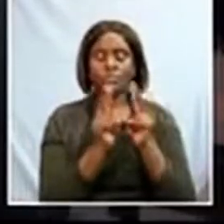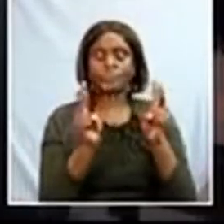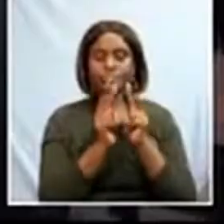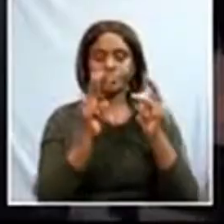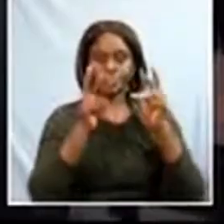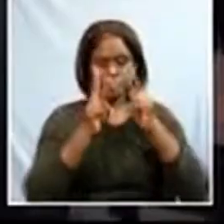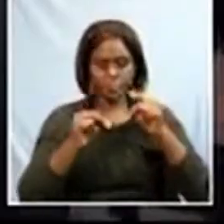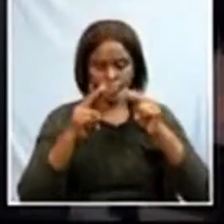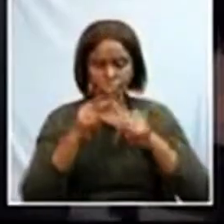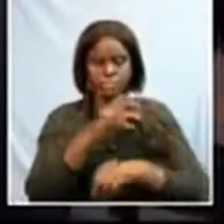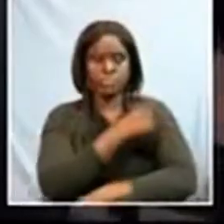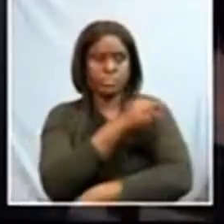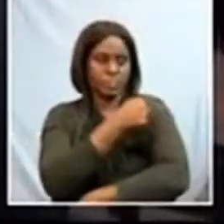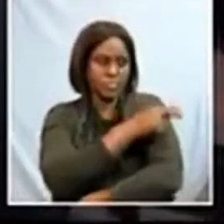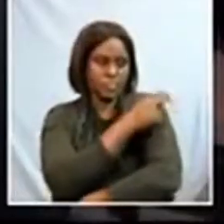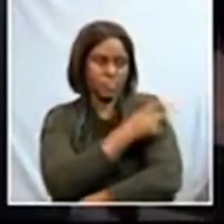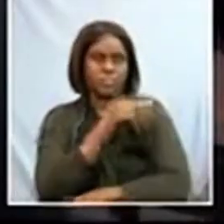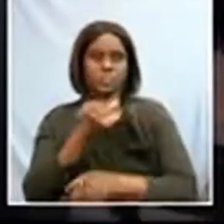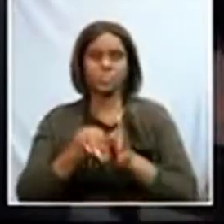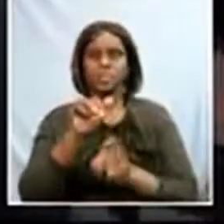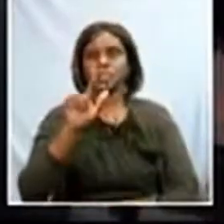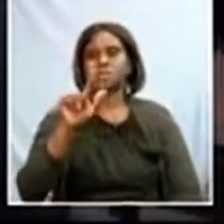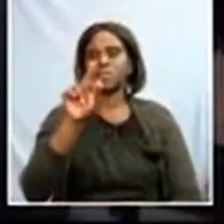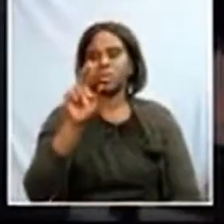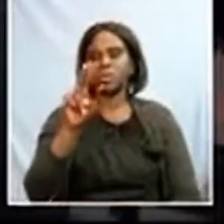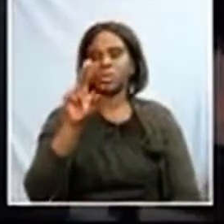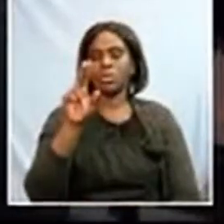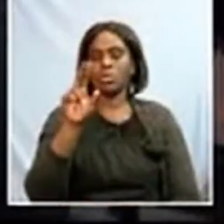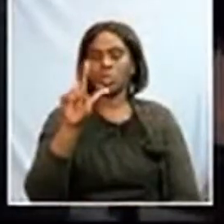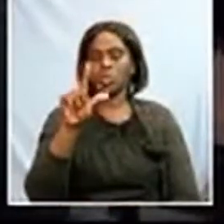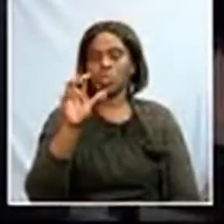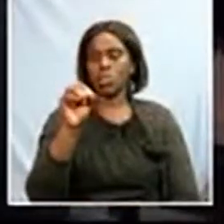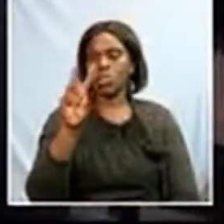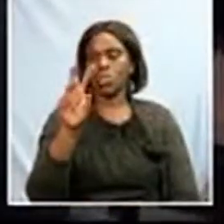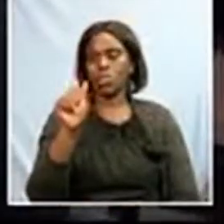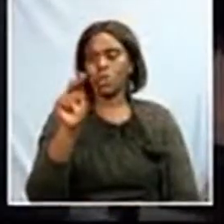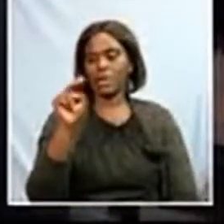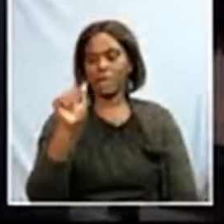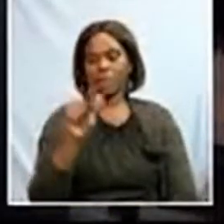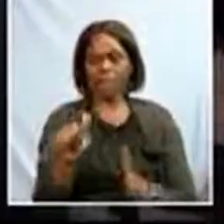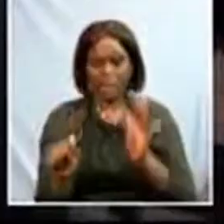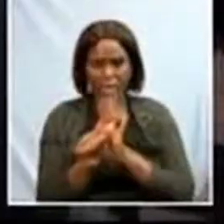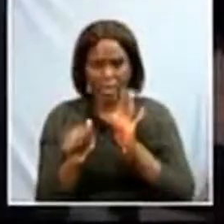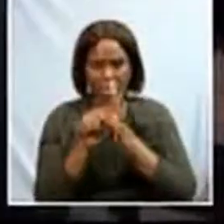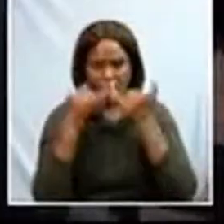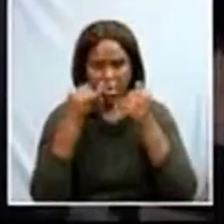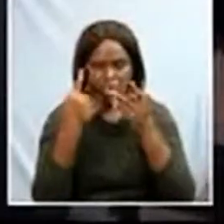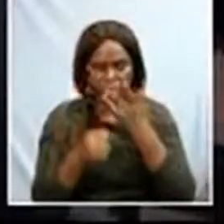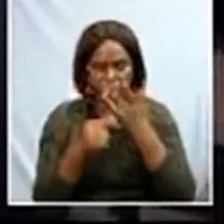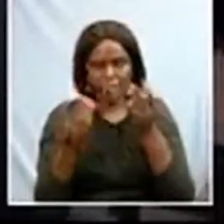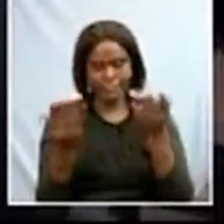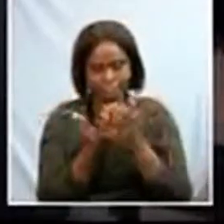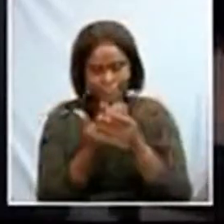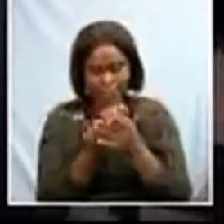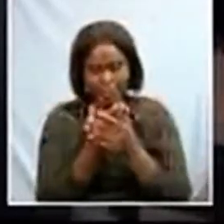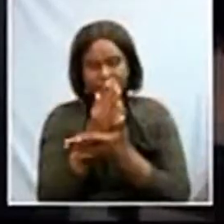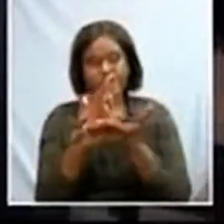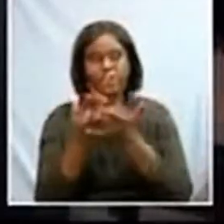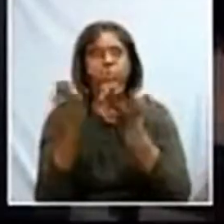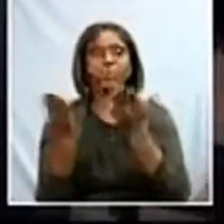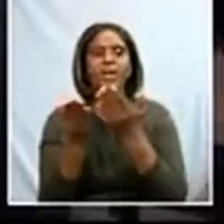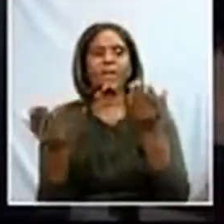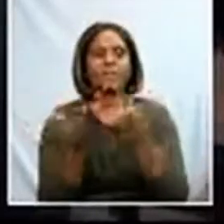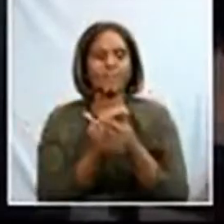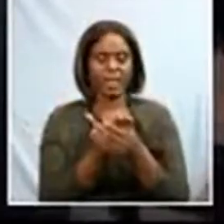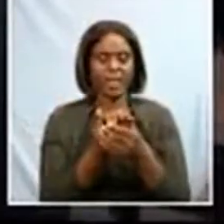rural health center, Solowana. You tried to mislead and hide the information by taking the appendices somewhere,